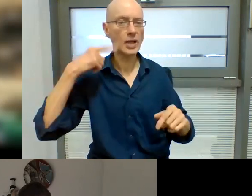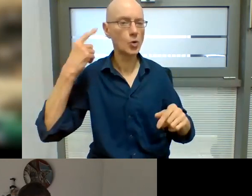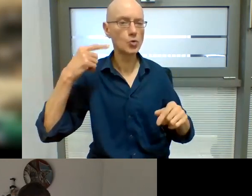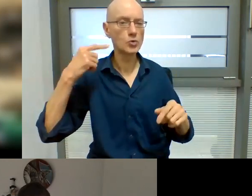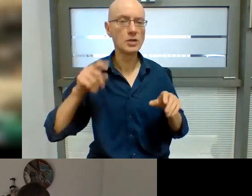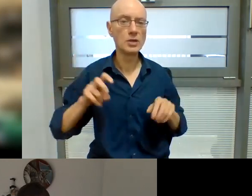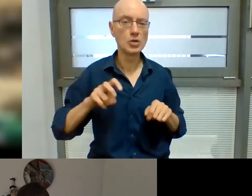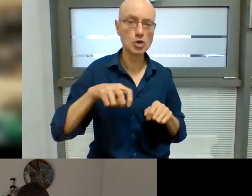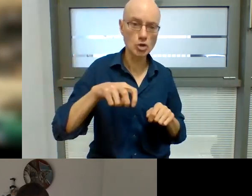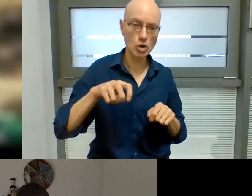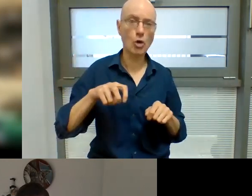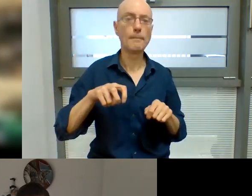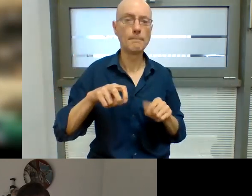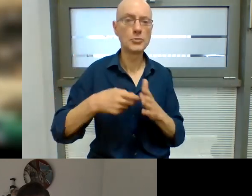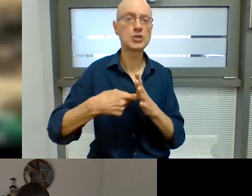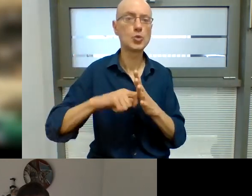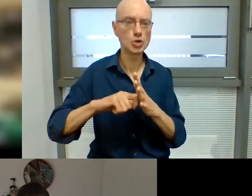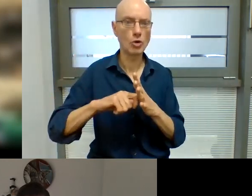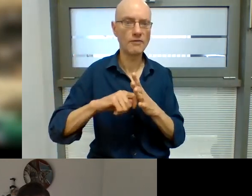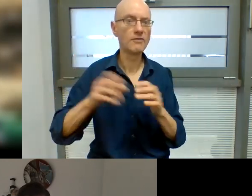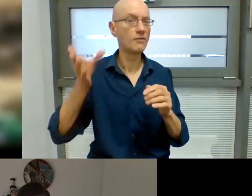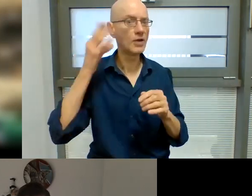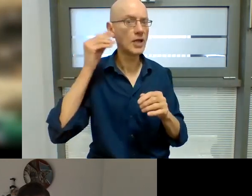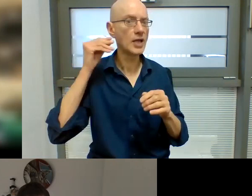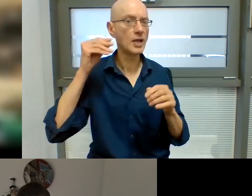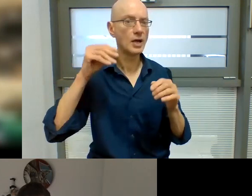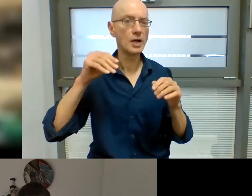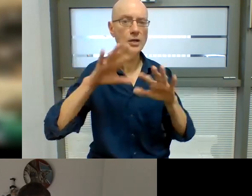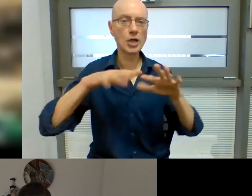I've stopped. So that fills my